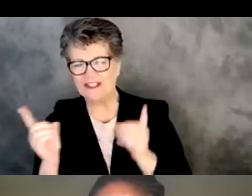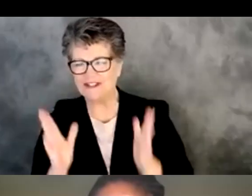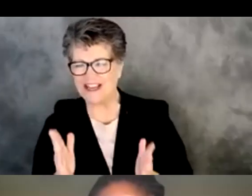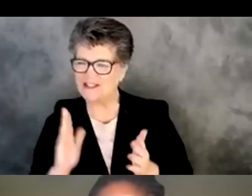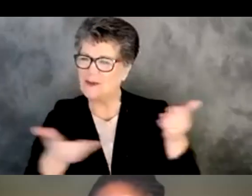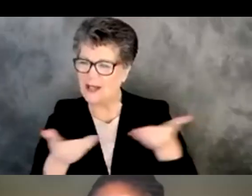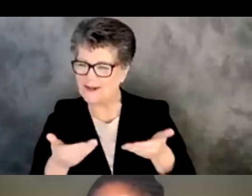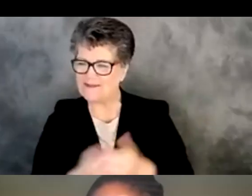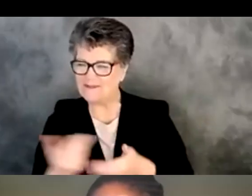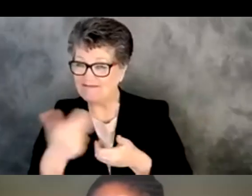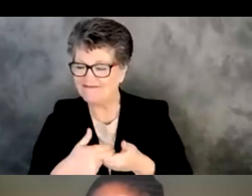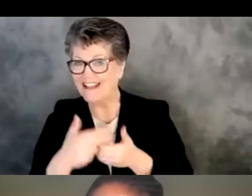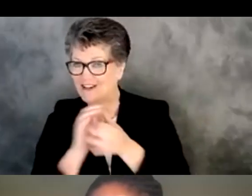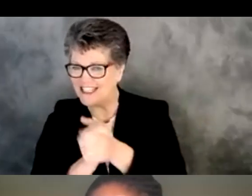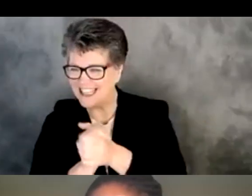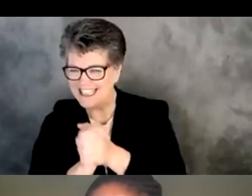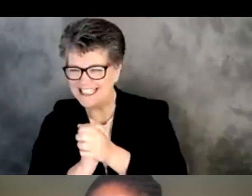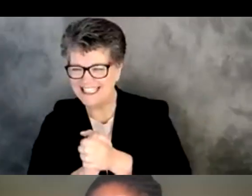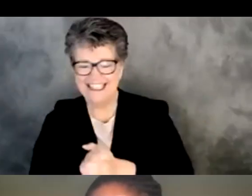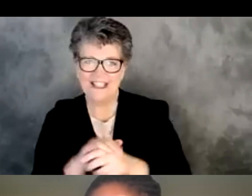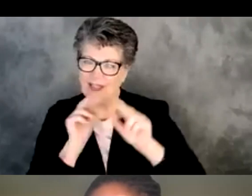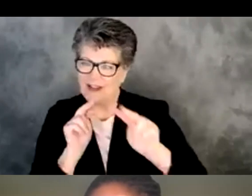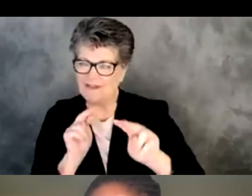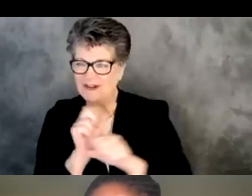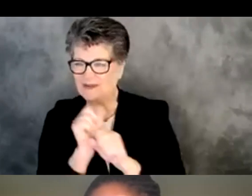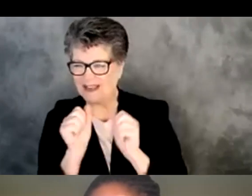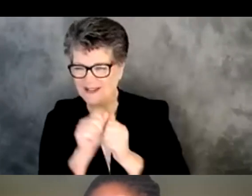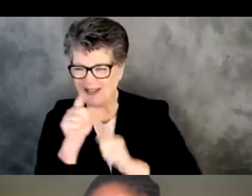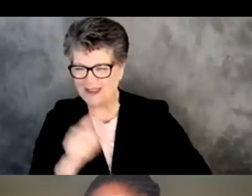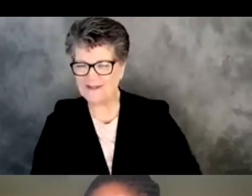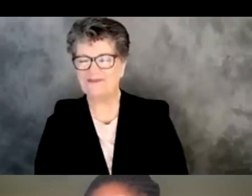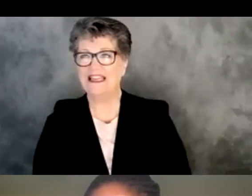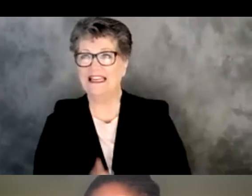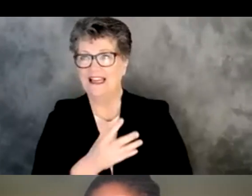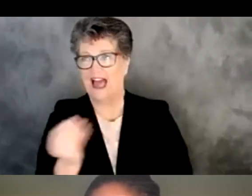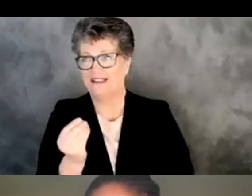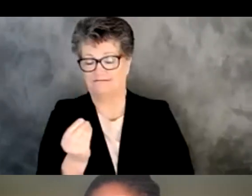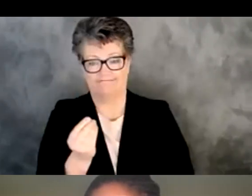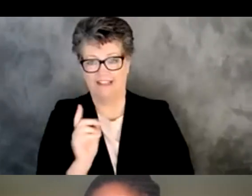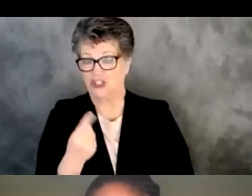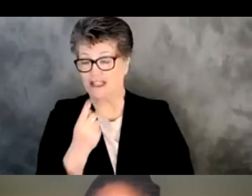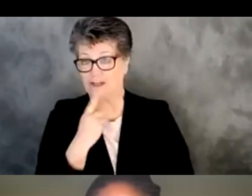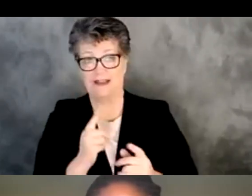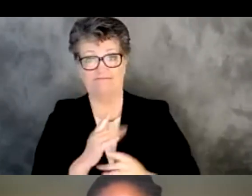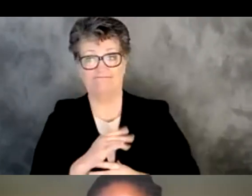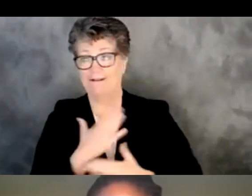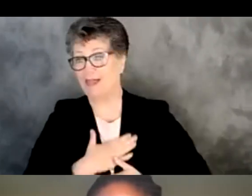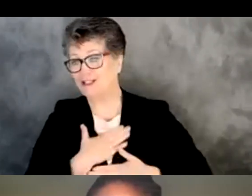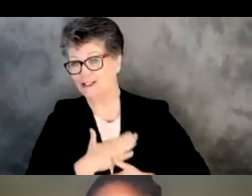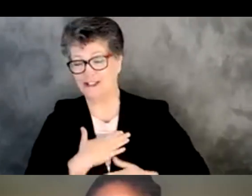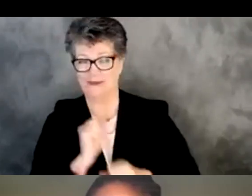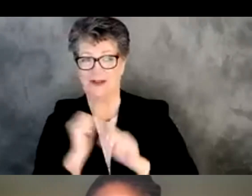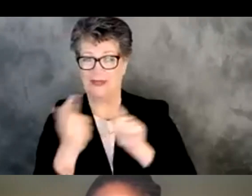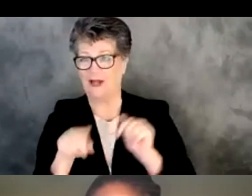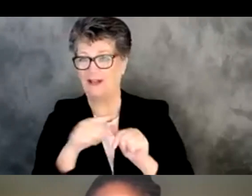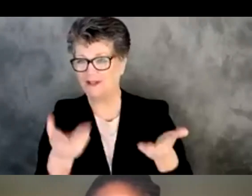welcome aboard and congratulations, and looking forward to working with you. And it's just such a pleasure to be with all of you